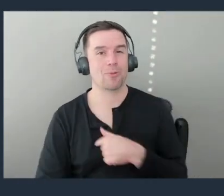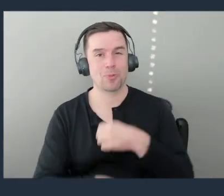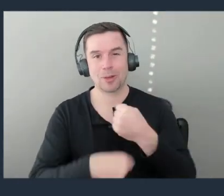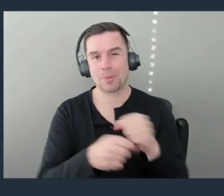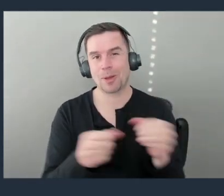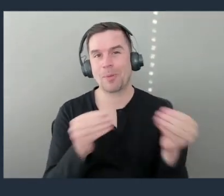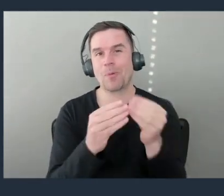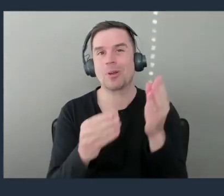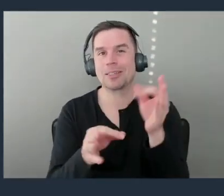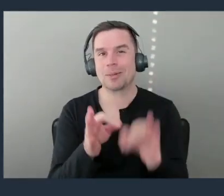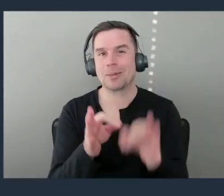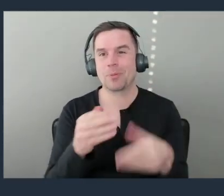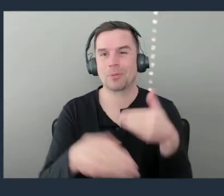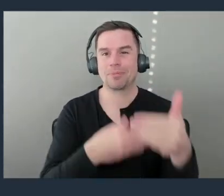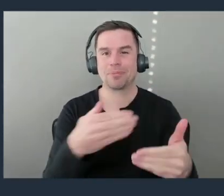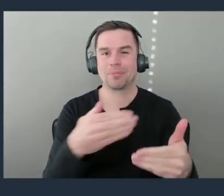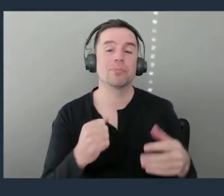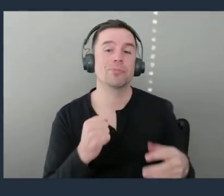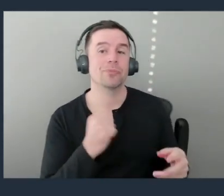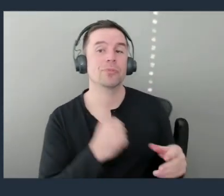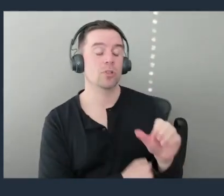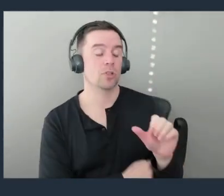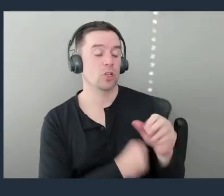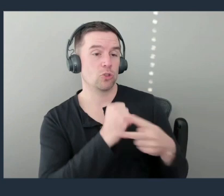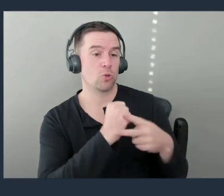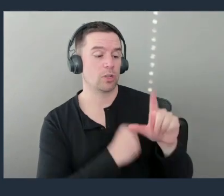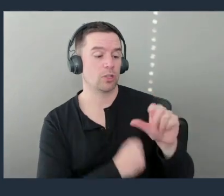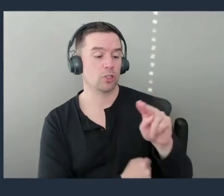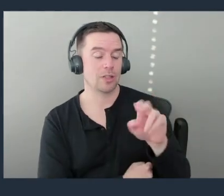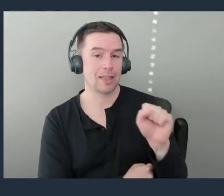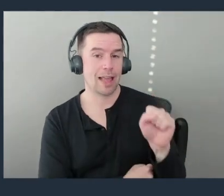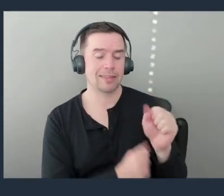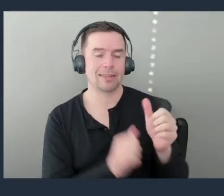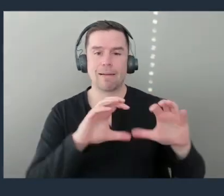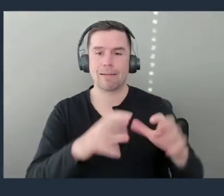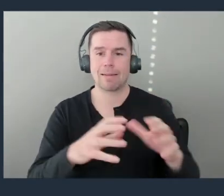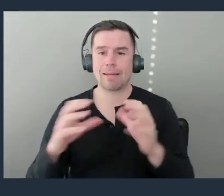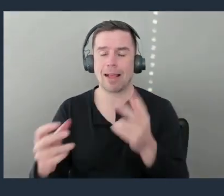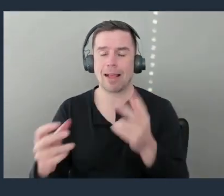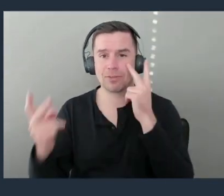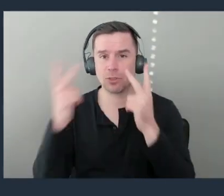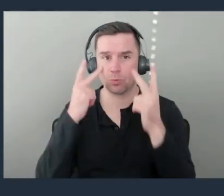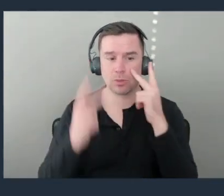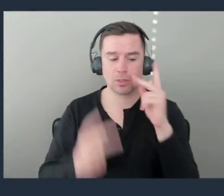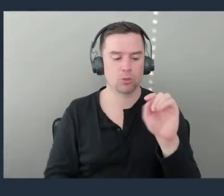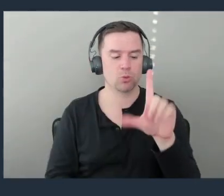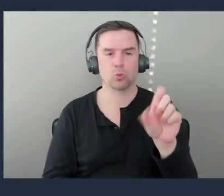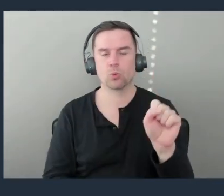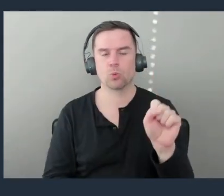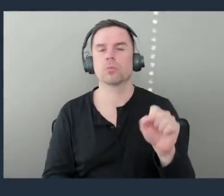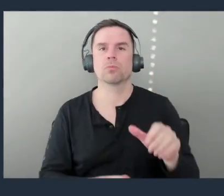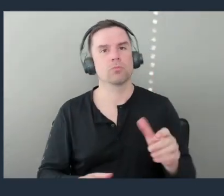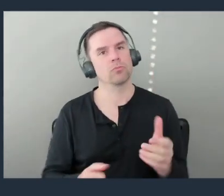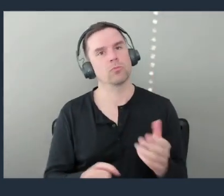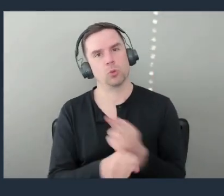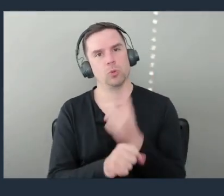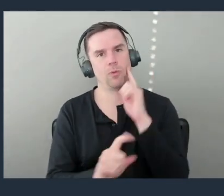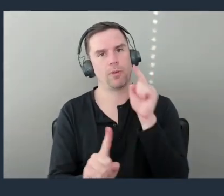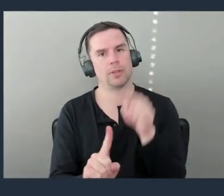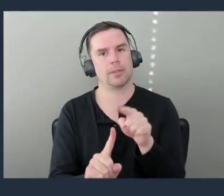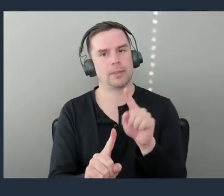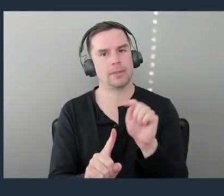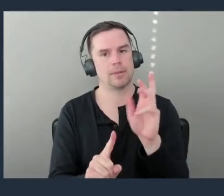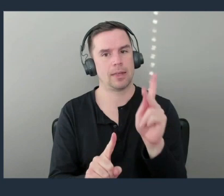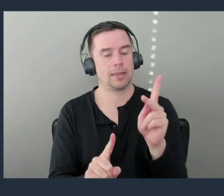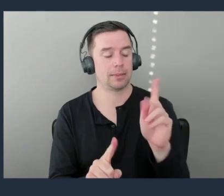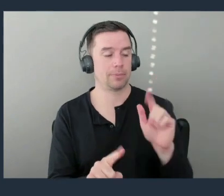Storage Lens storage class distribution visualization is useful for this task. In our example, we see that a majority of